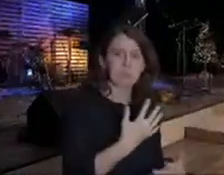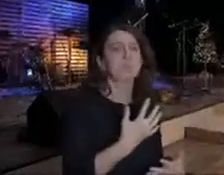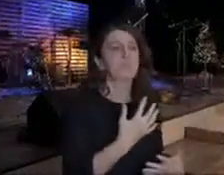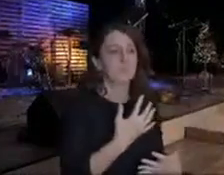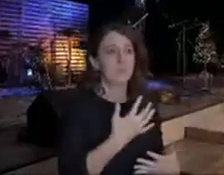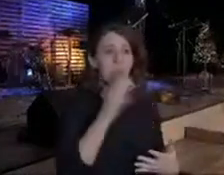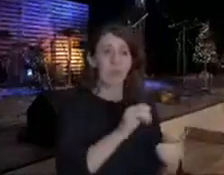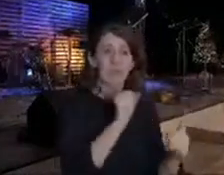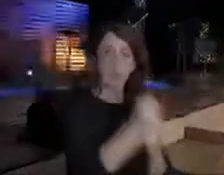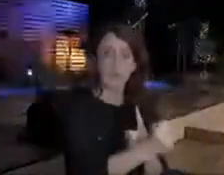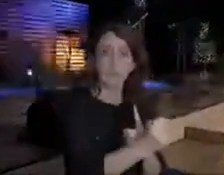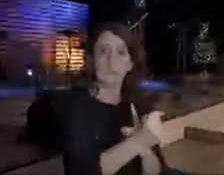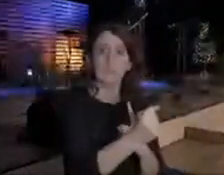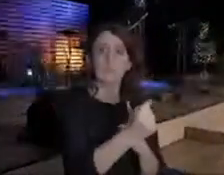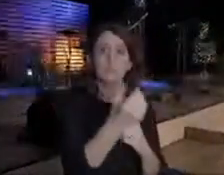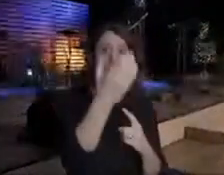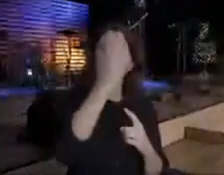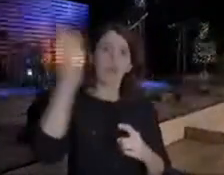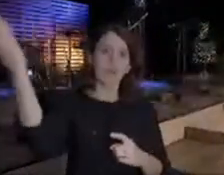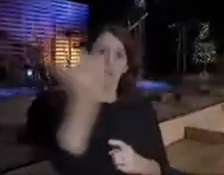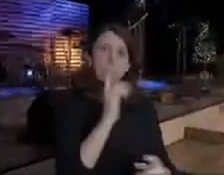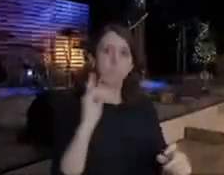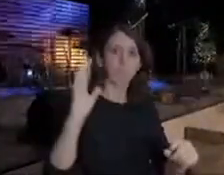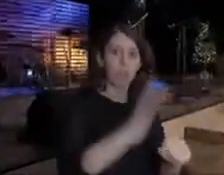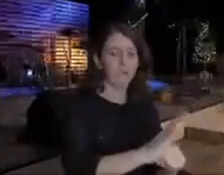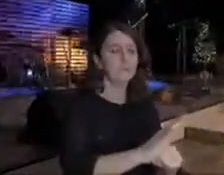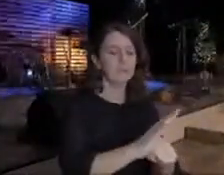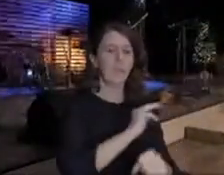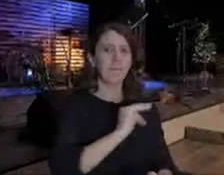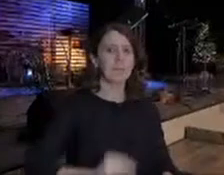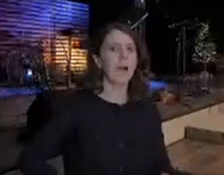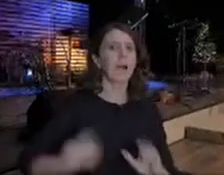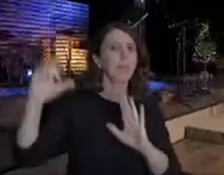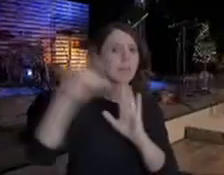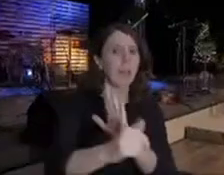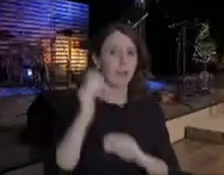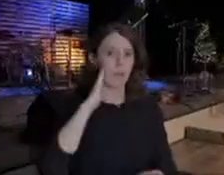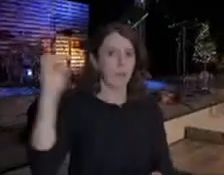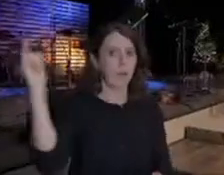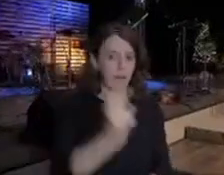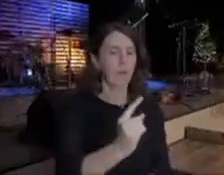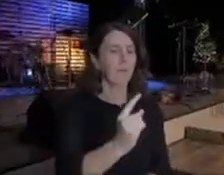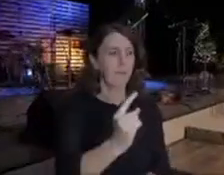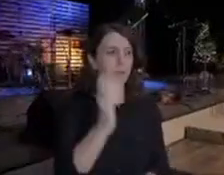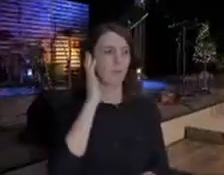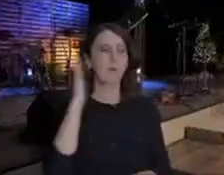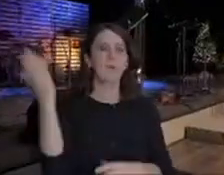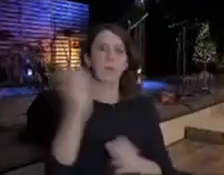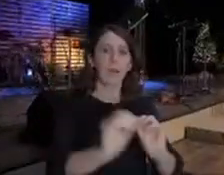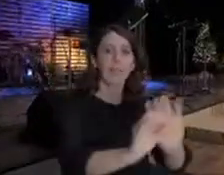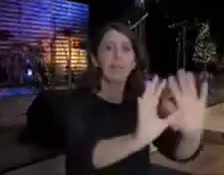that context, we see the promise of the coming Messiah. We see that he's going to bring light